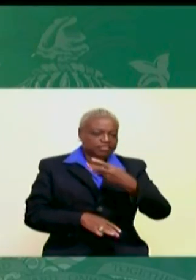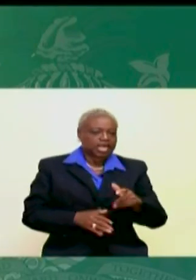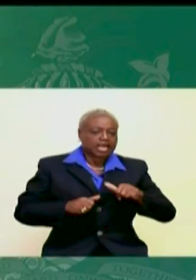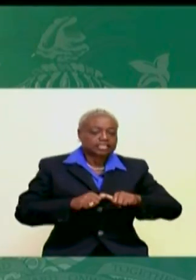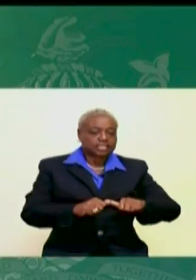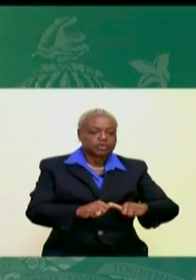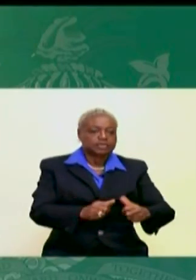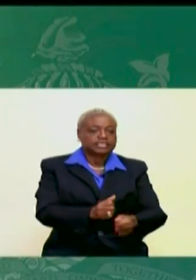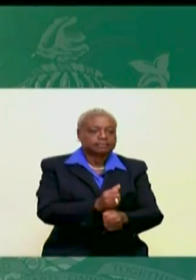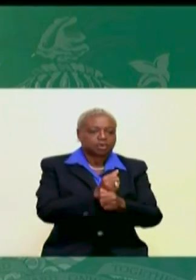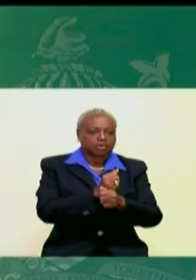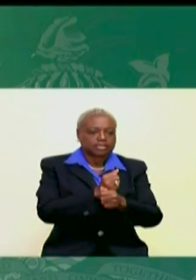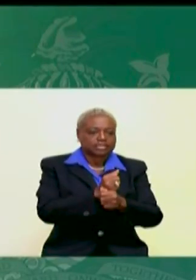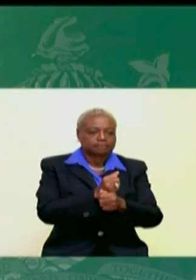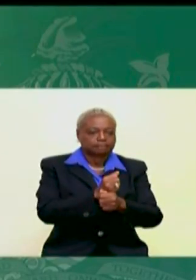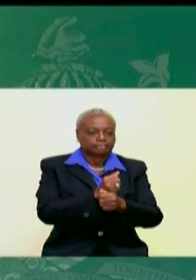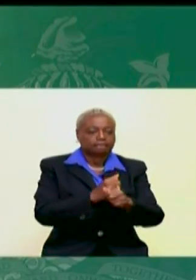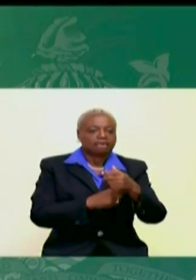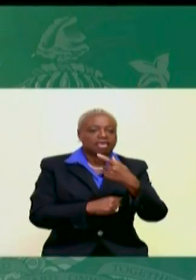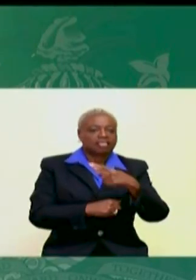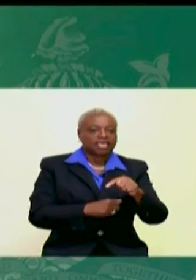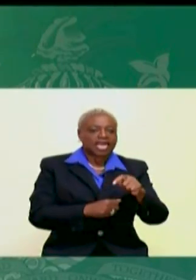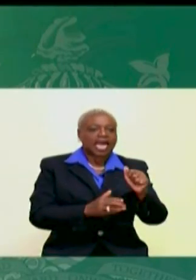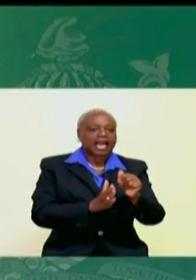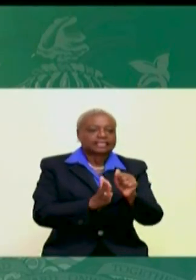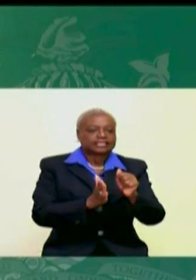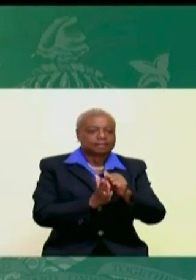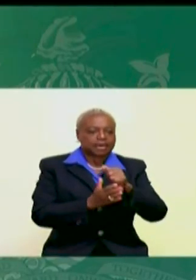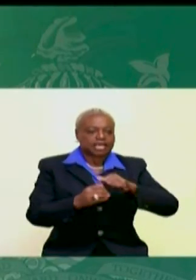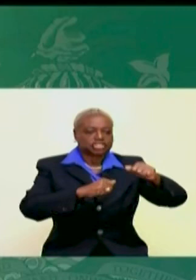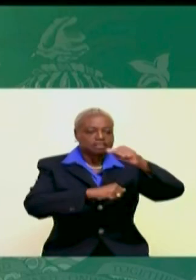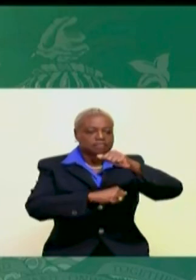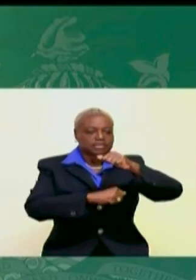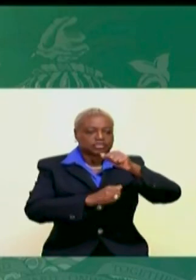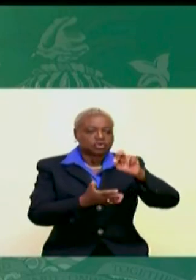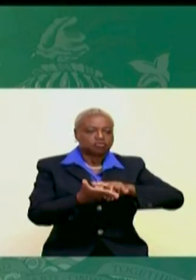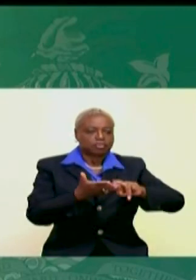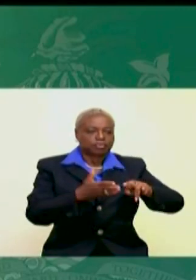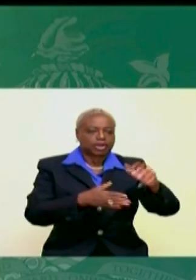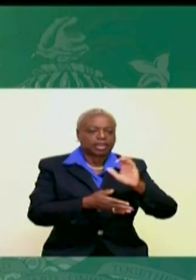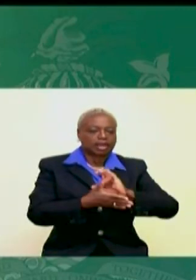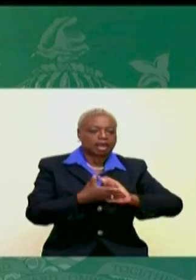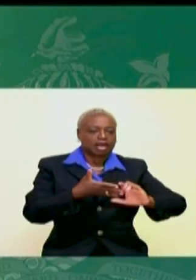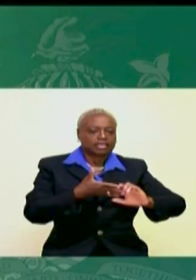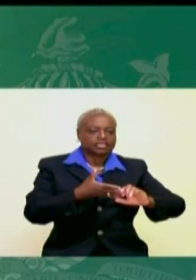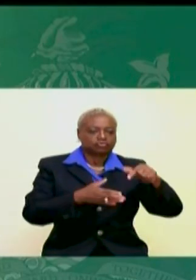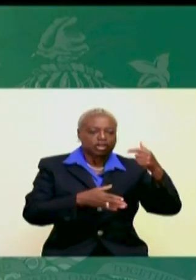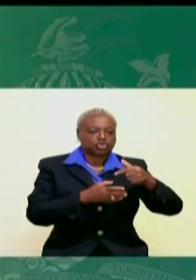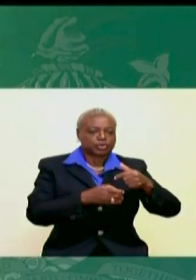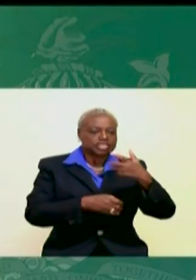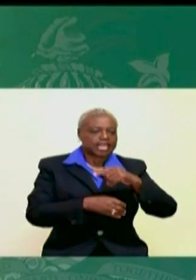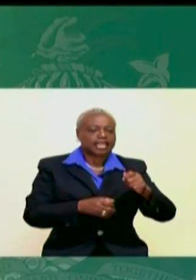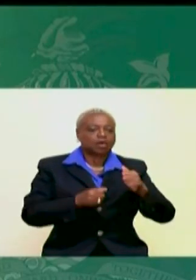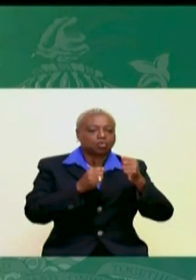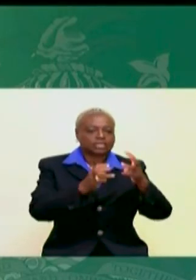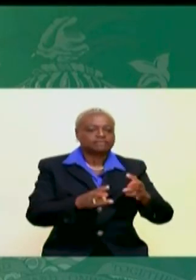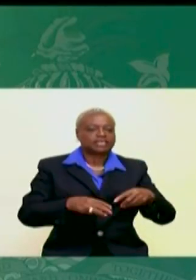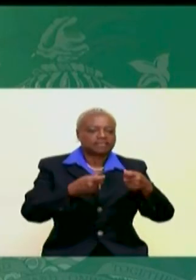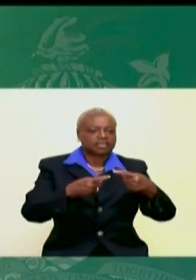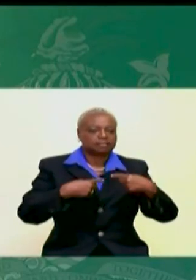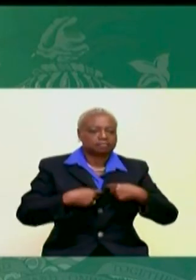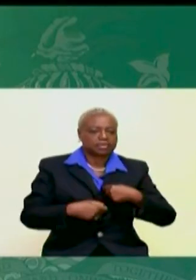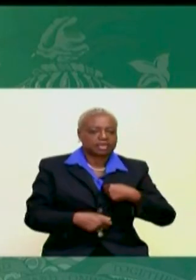support. Their recent academic achievements, report cards, graduation, and awards have truly given me